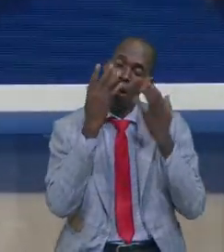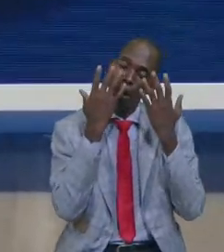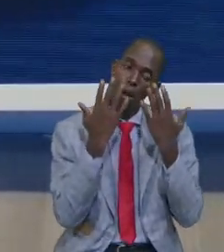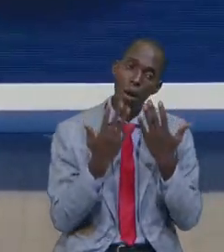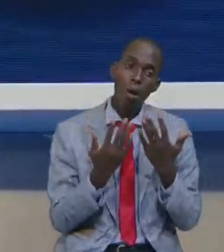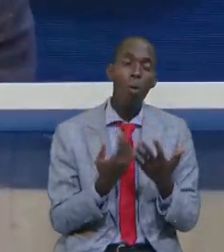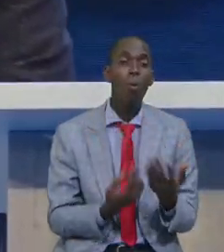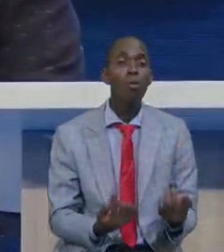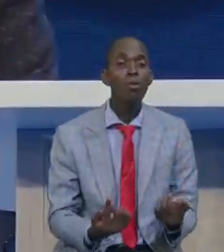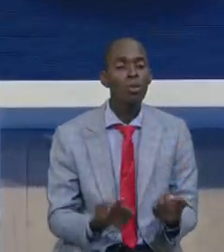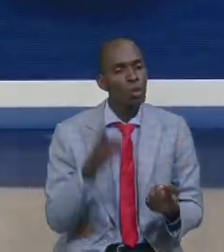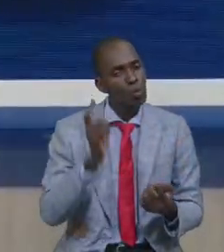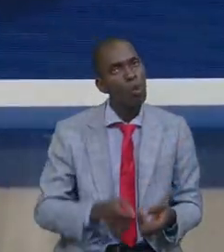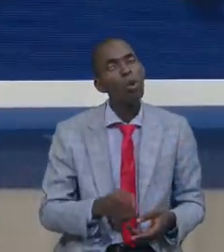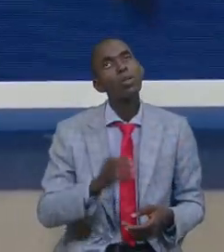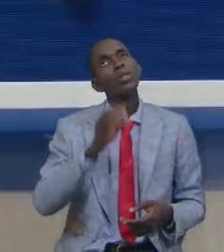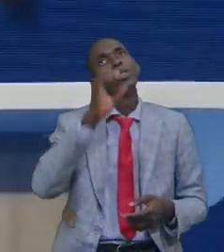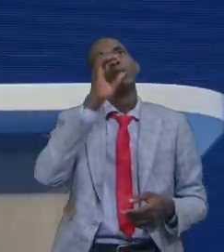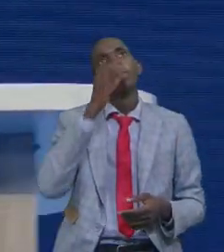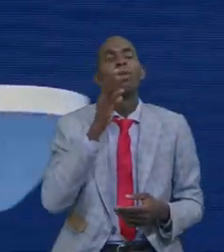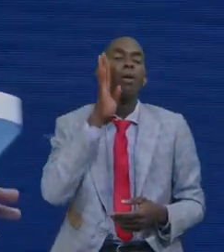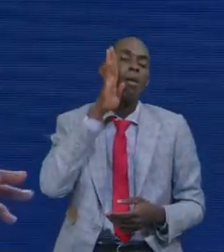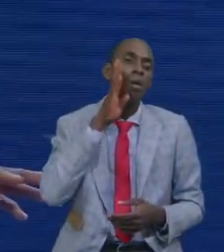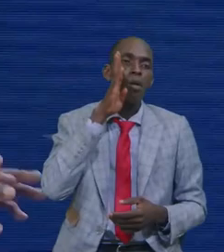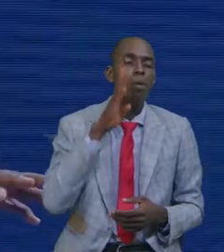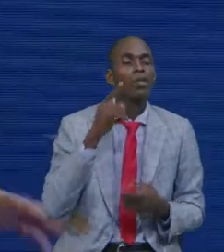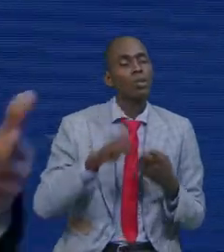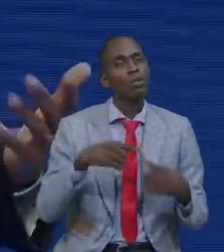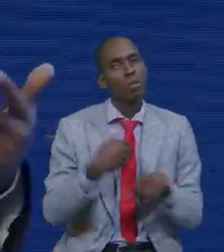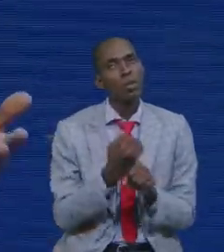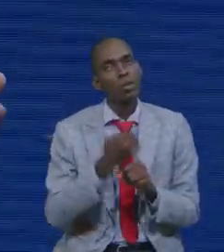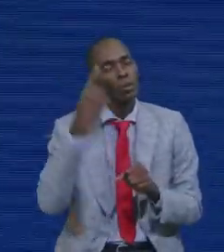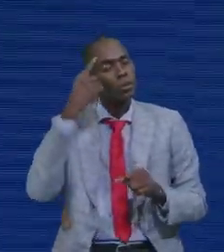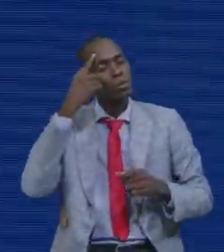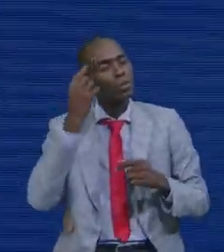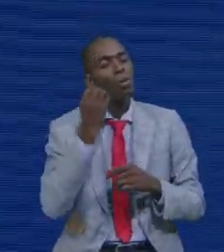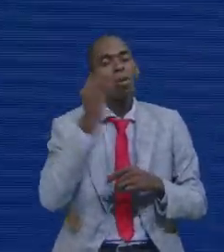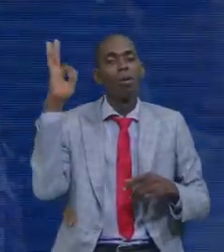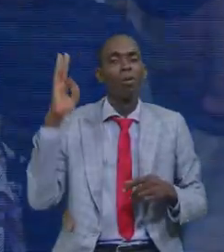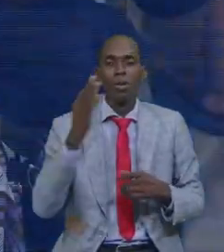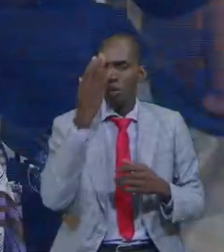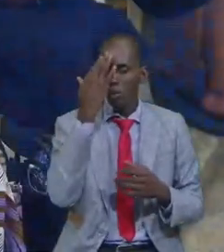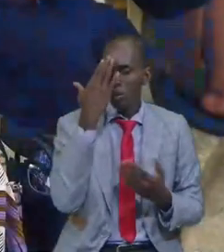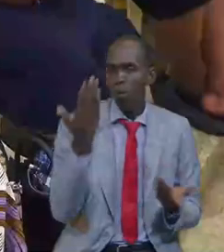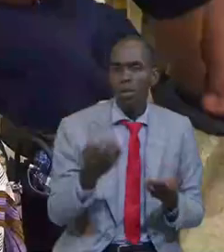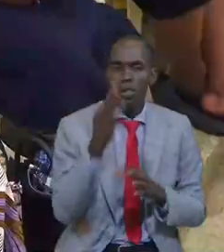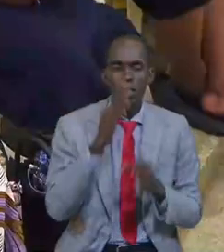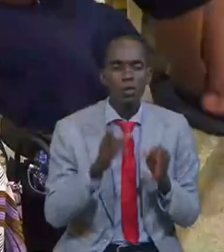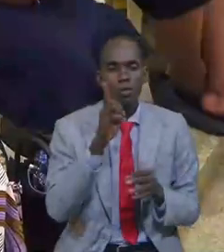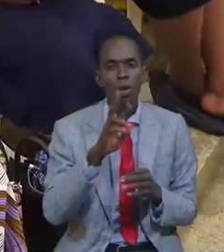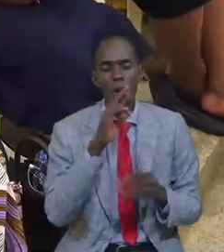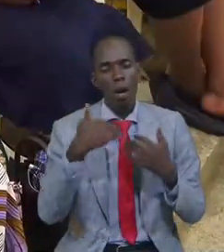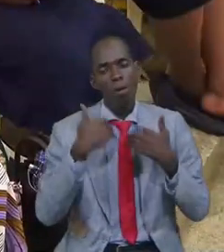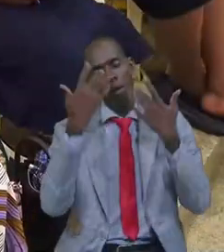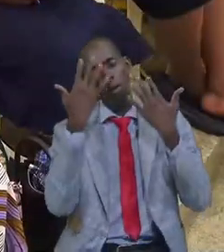has to smoke. And when somebody is going through tough times, he has to find a way of releasing the